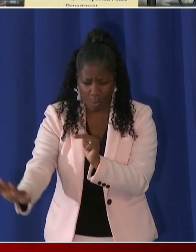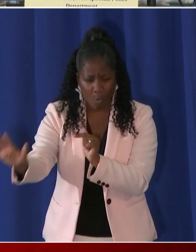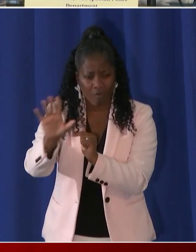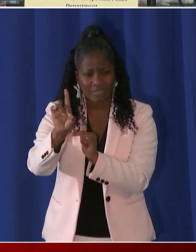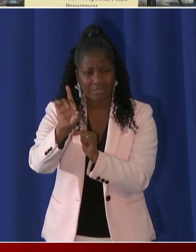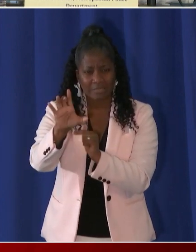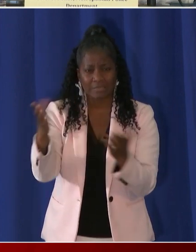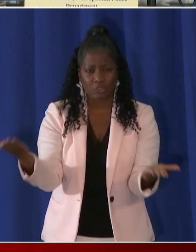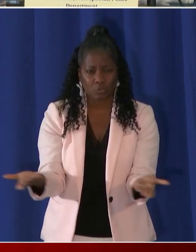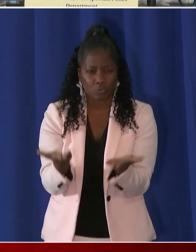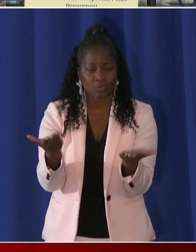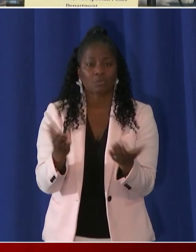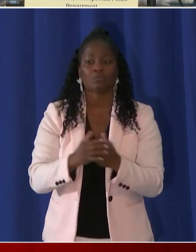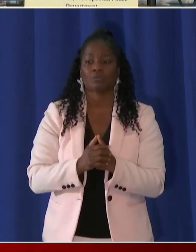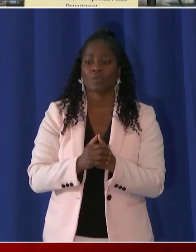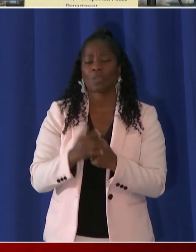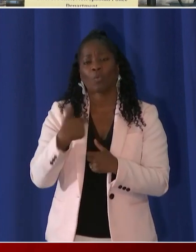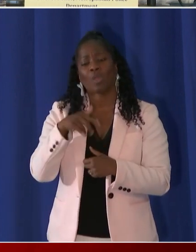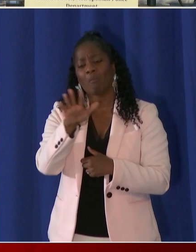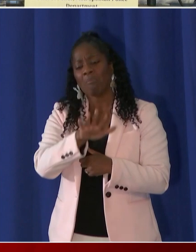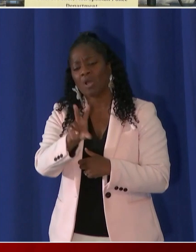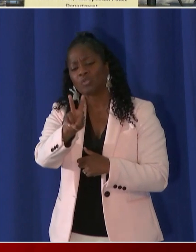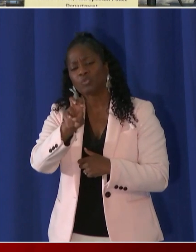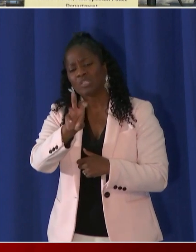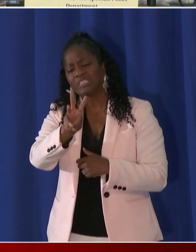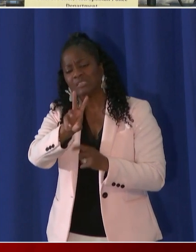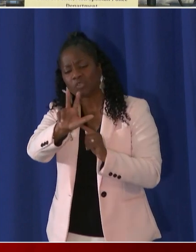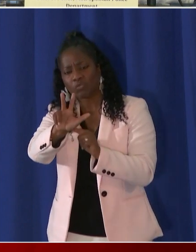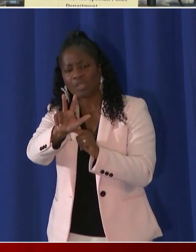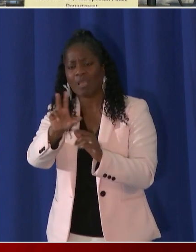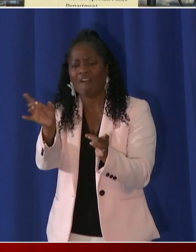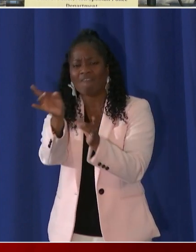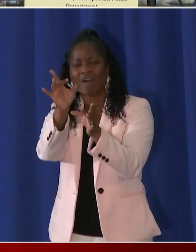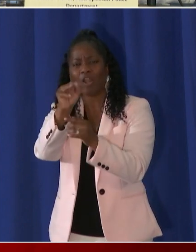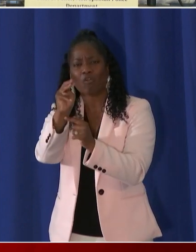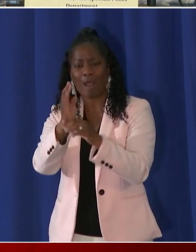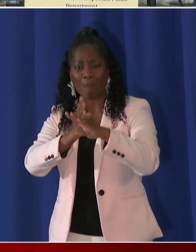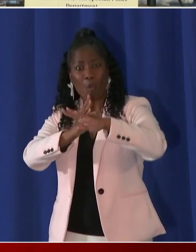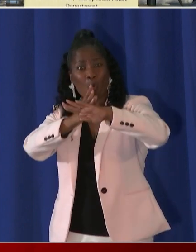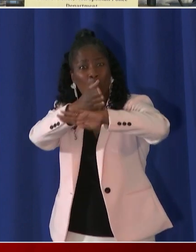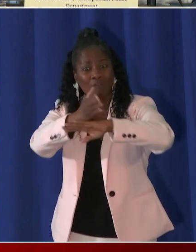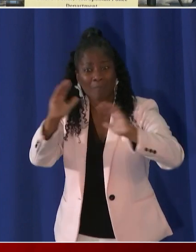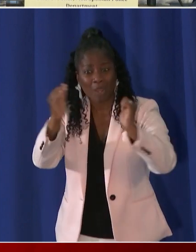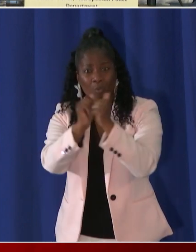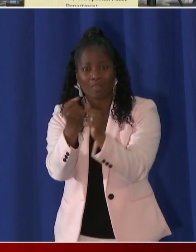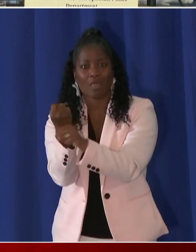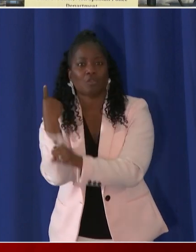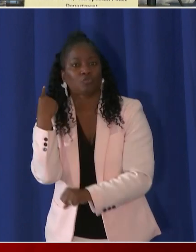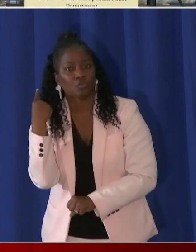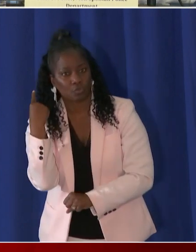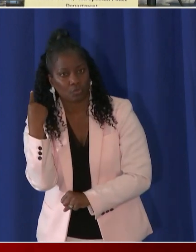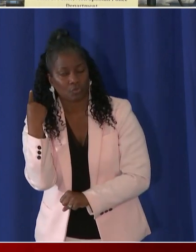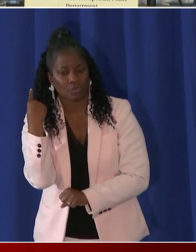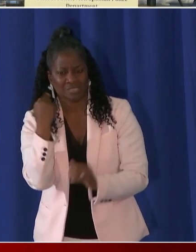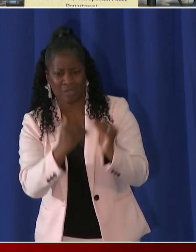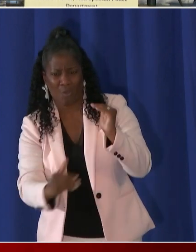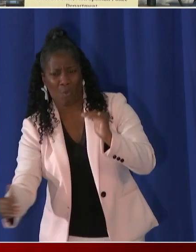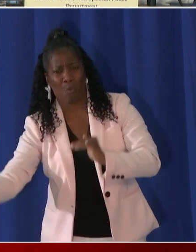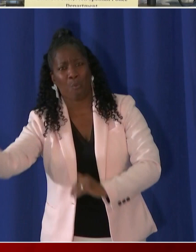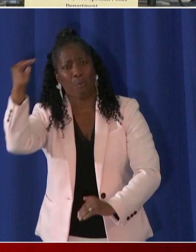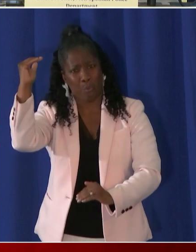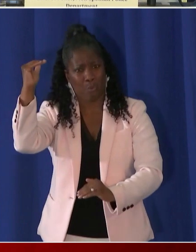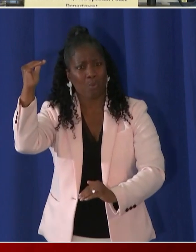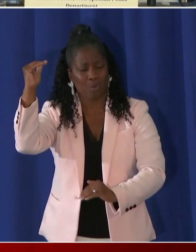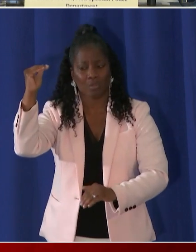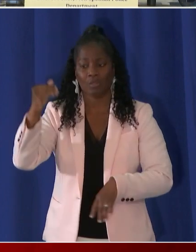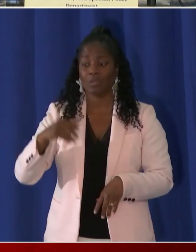of Columbia, we are 263 violent crimes over where we were the same time last year. Now, many of those crimes,